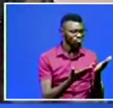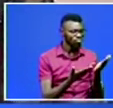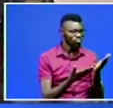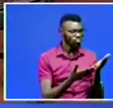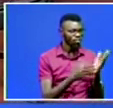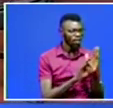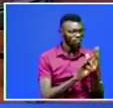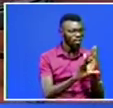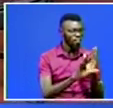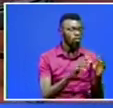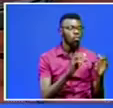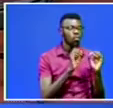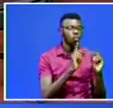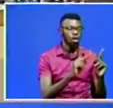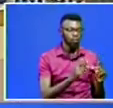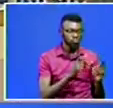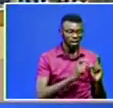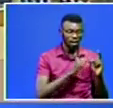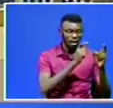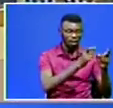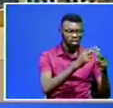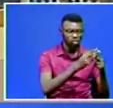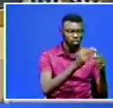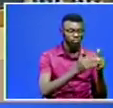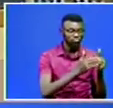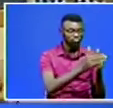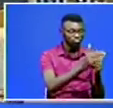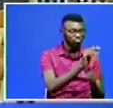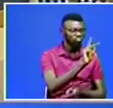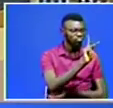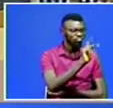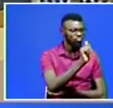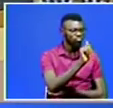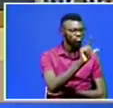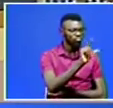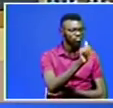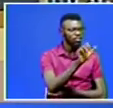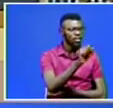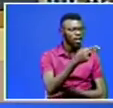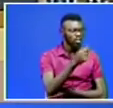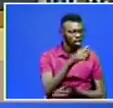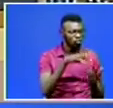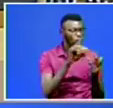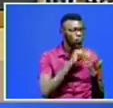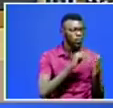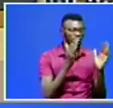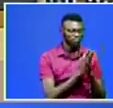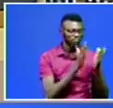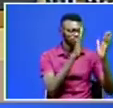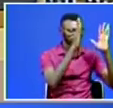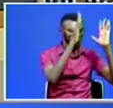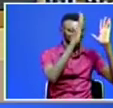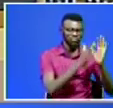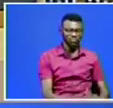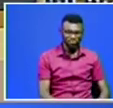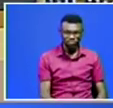talk about some awards that are coming up. Kalasha Awards. You've been nominated. Congratulations, by Thank the way. Thank you.